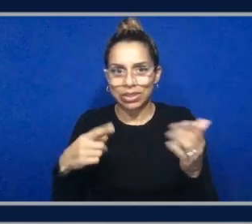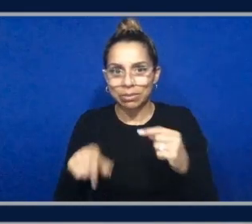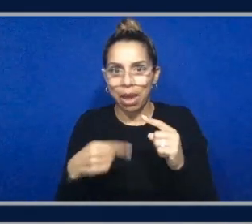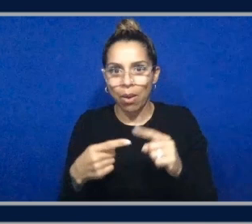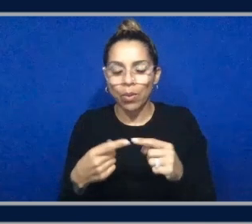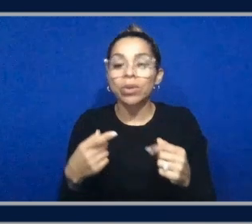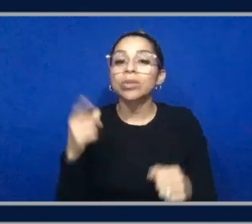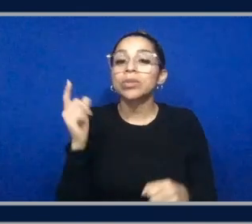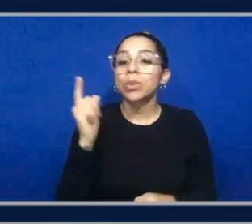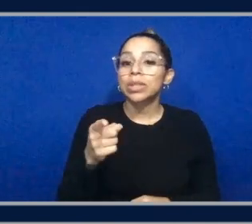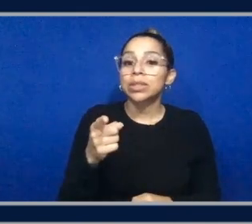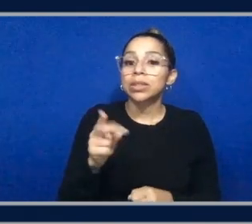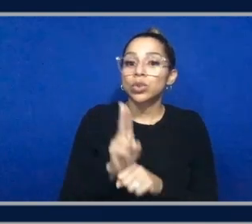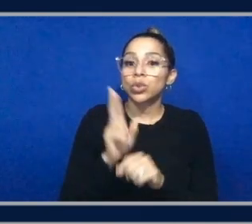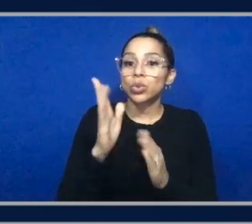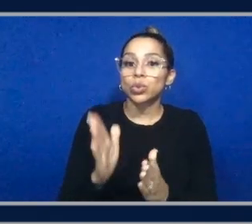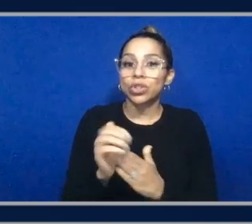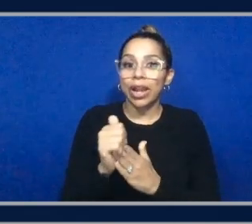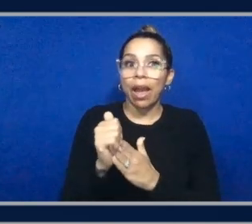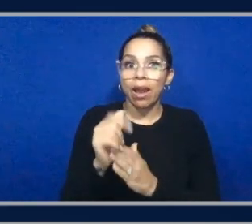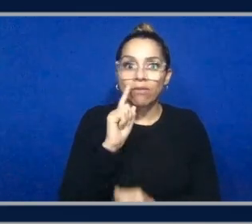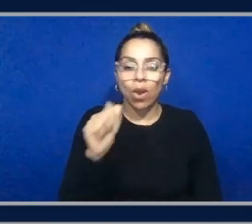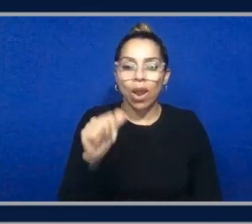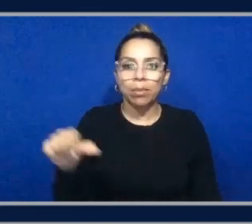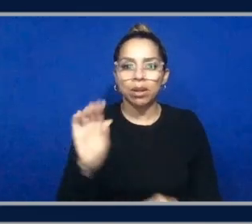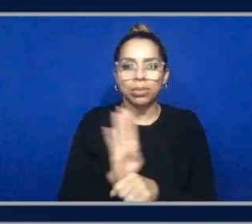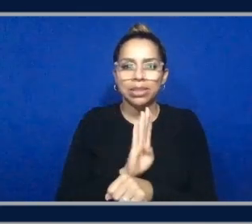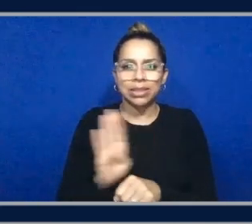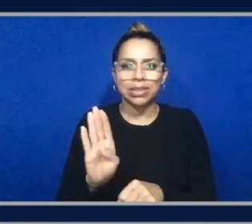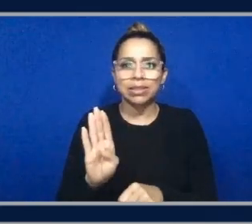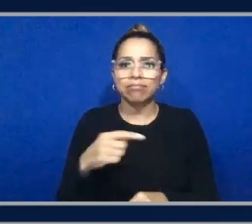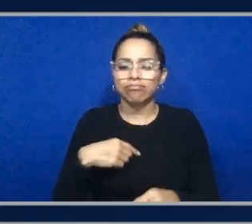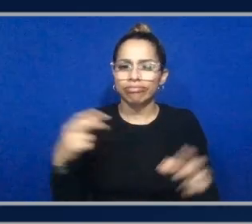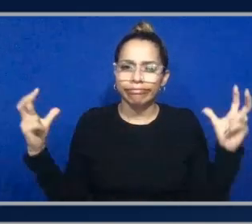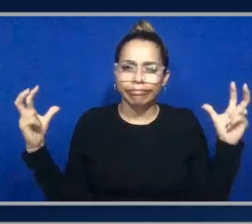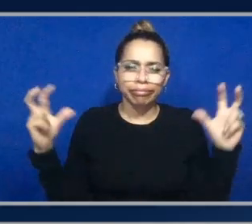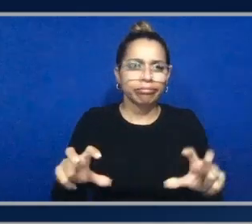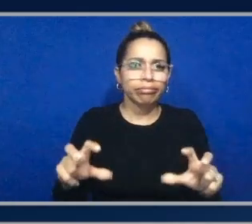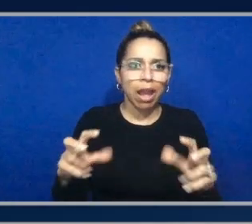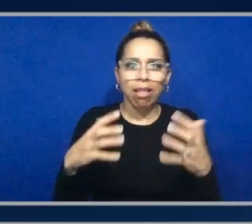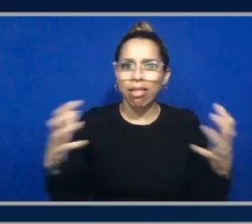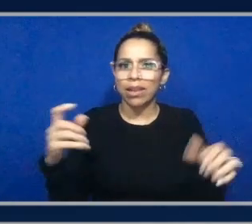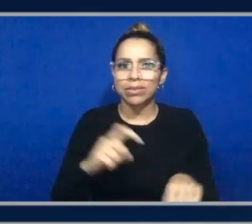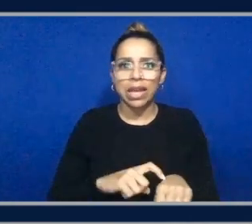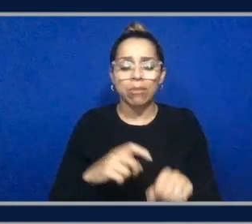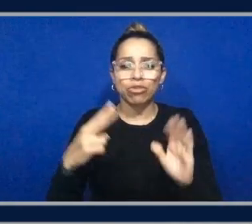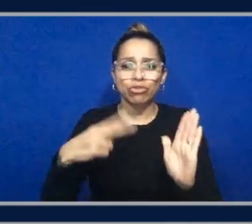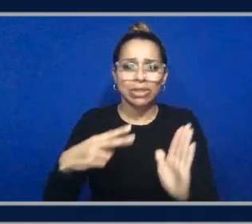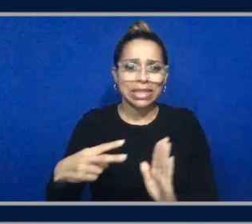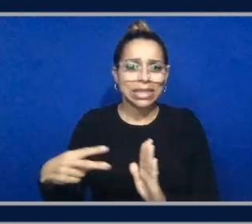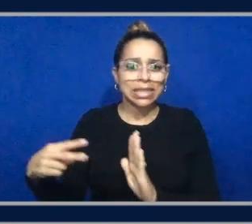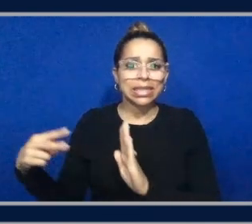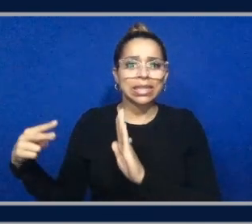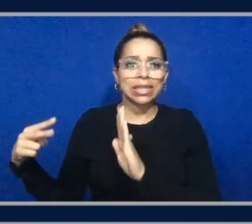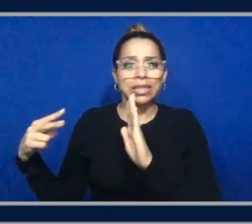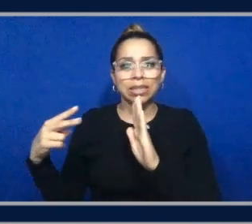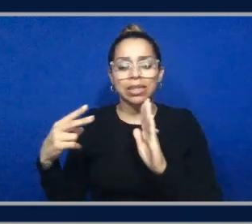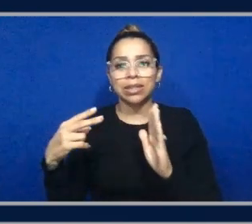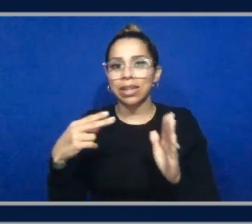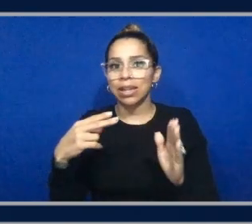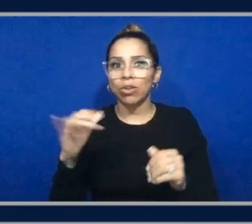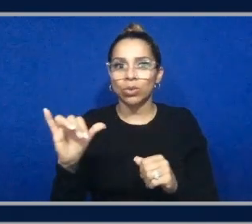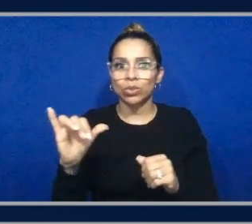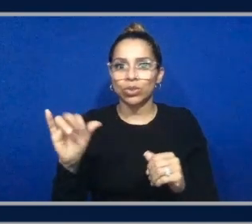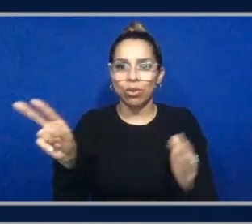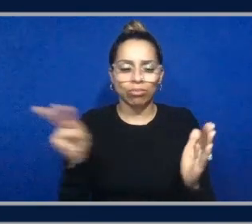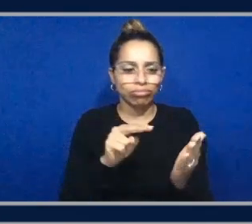user guide for Amazon Q Business, and I spend a lot of my time reading through it or referring to it. So what I'm going to do is I'm going